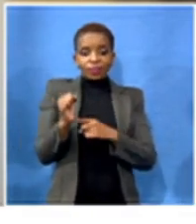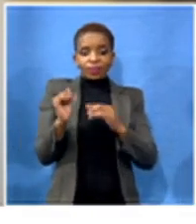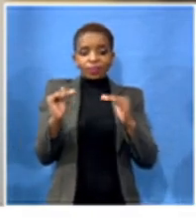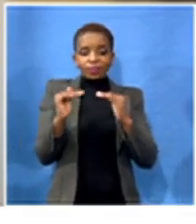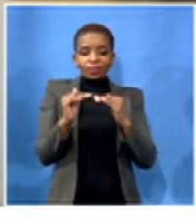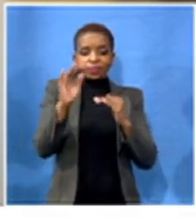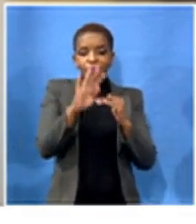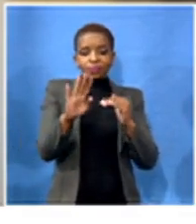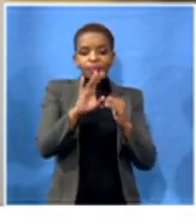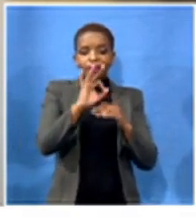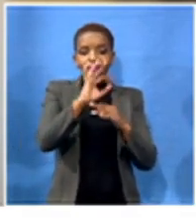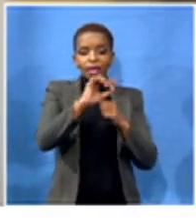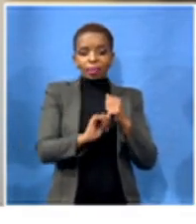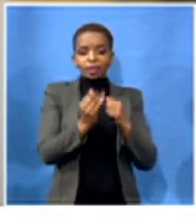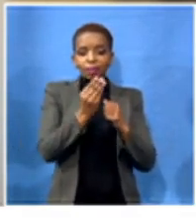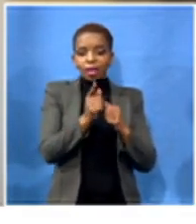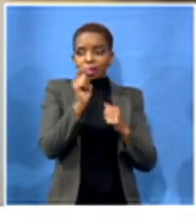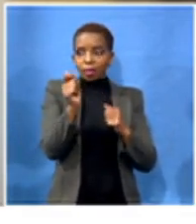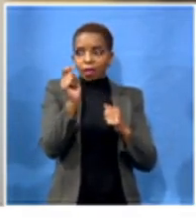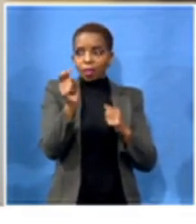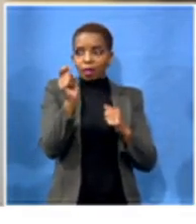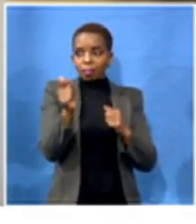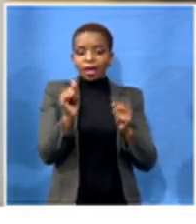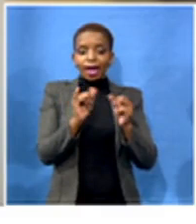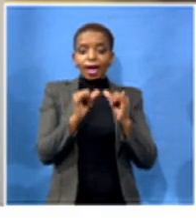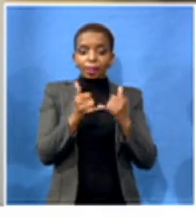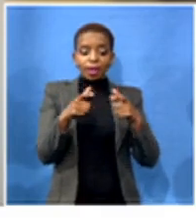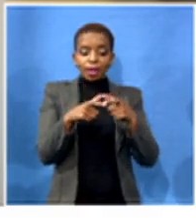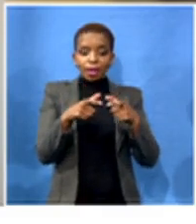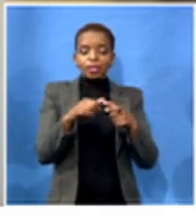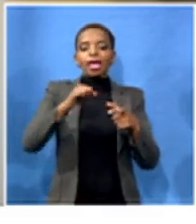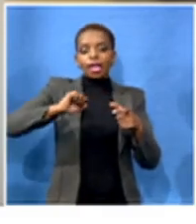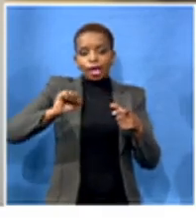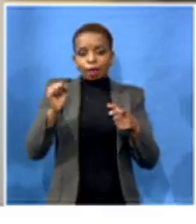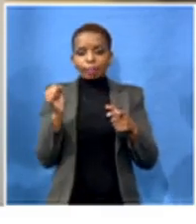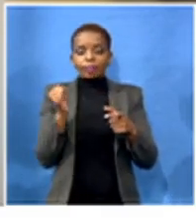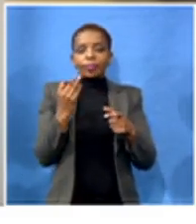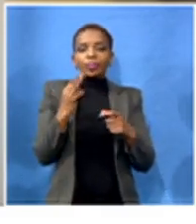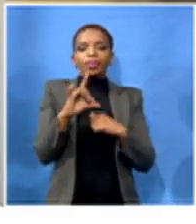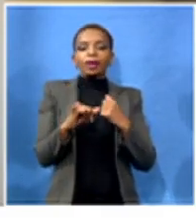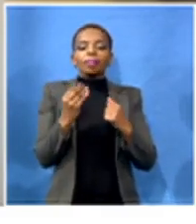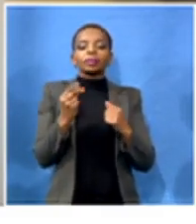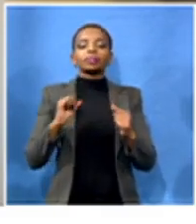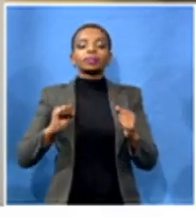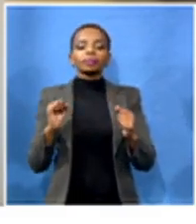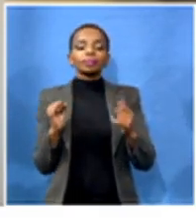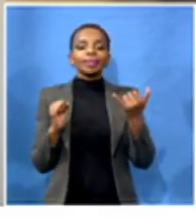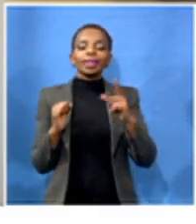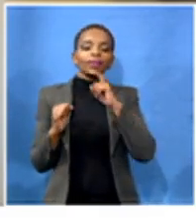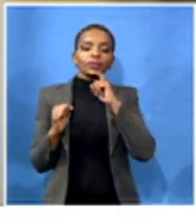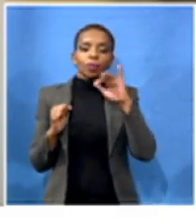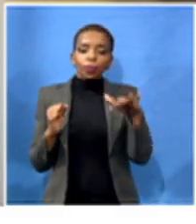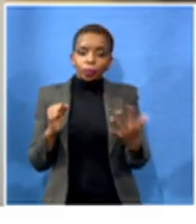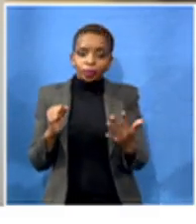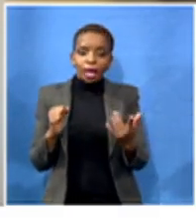months contributions, just to act as a nest egg for times like this,